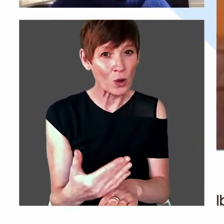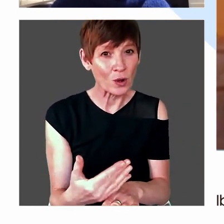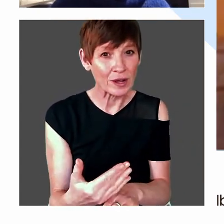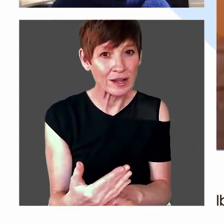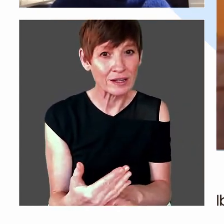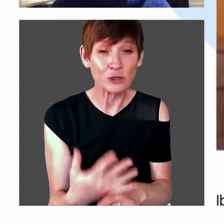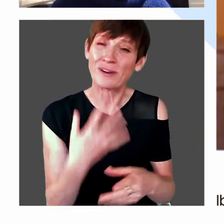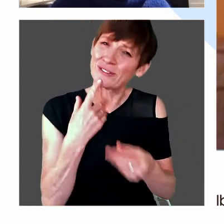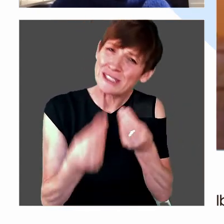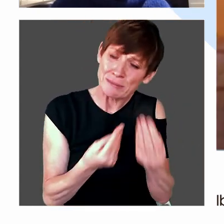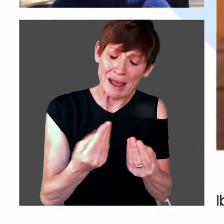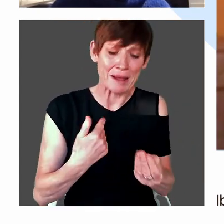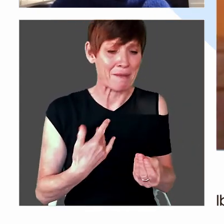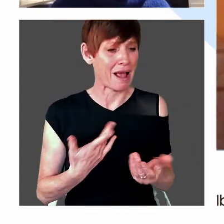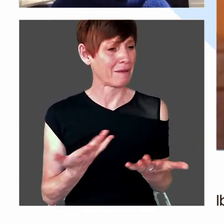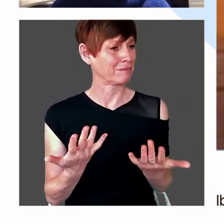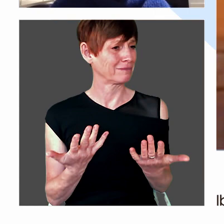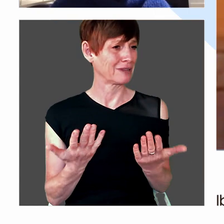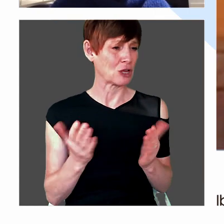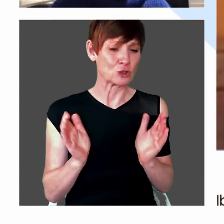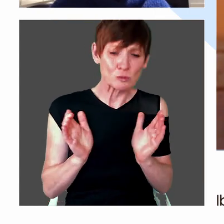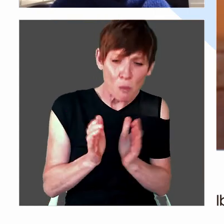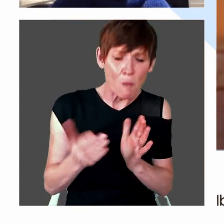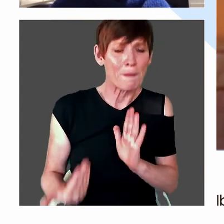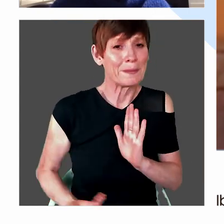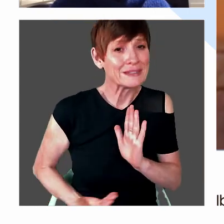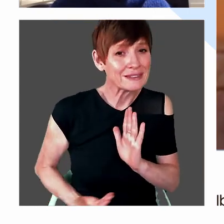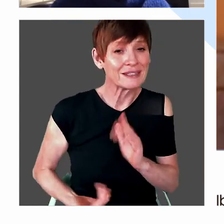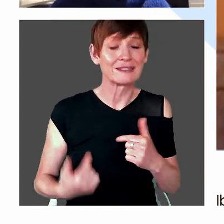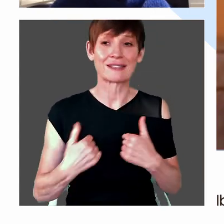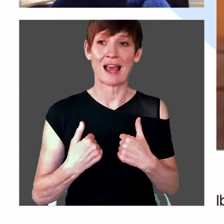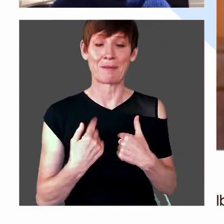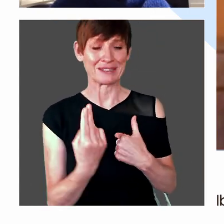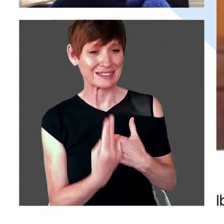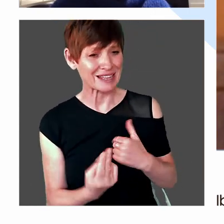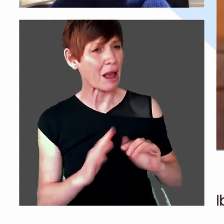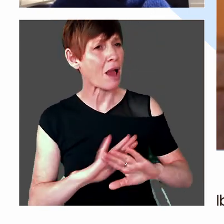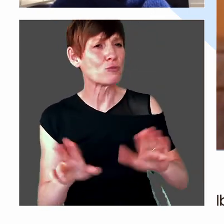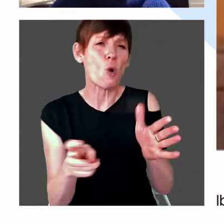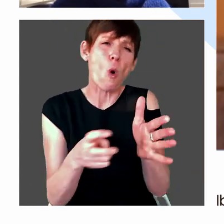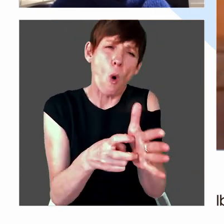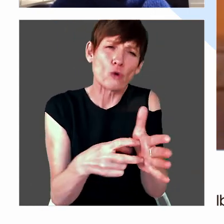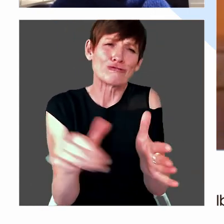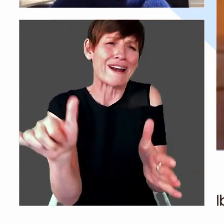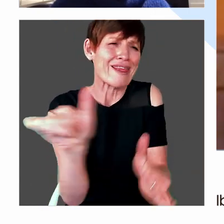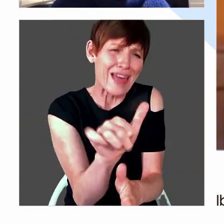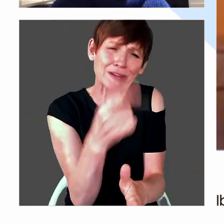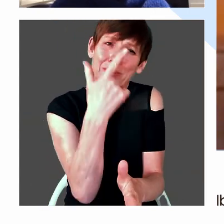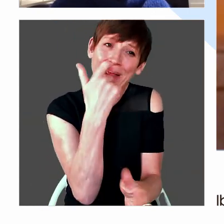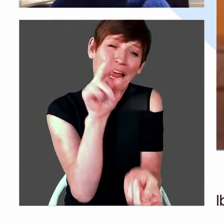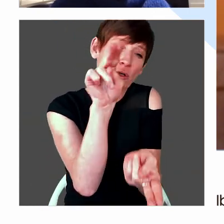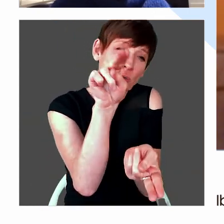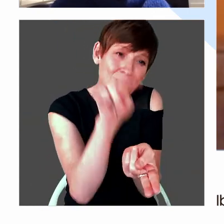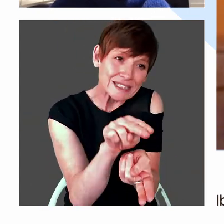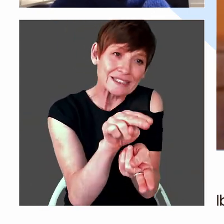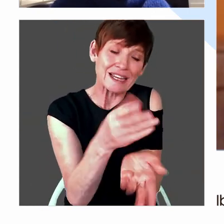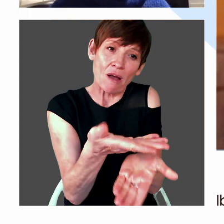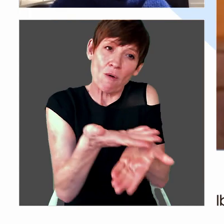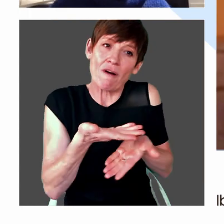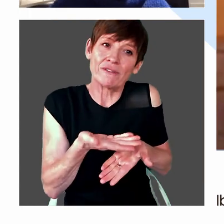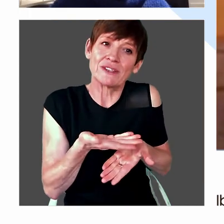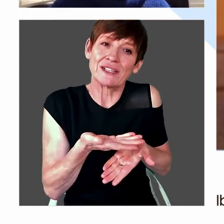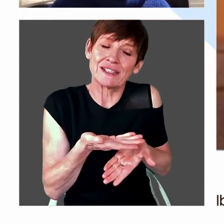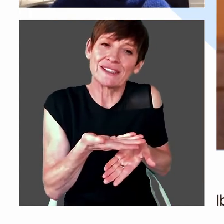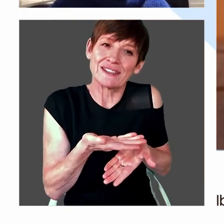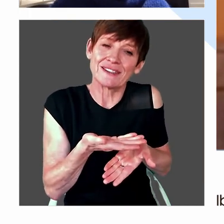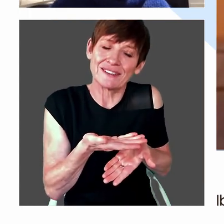small business or I'm a designer, and even though I'm not ordering 1,000 reams, can you give me a discount? So it